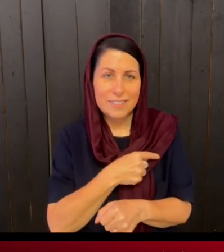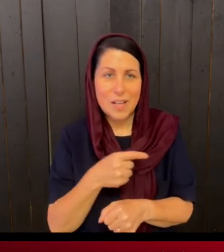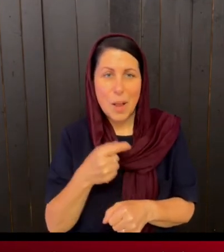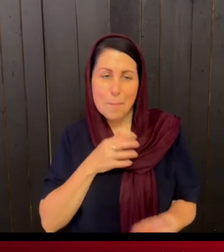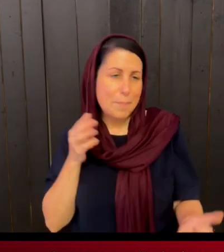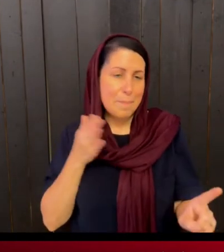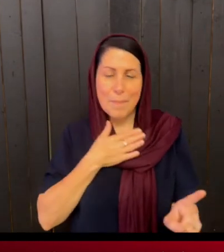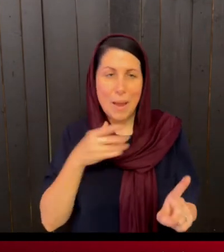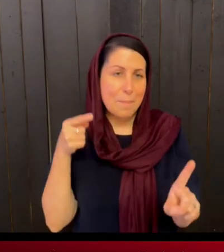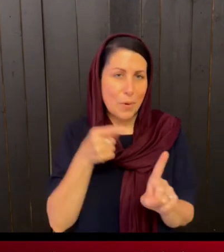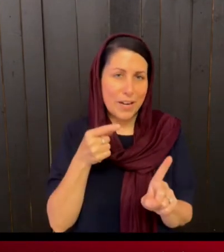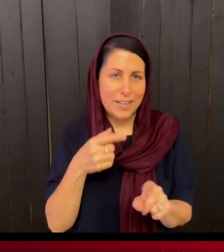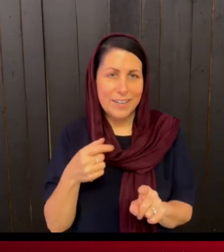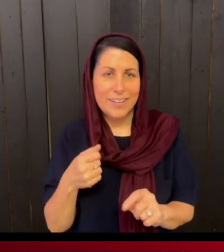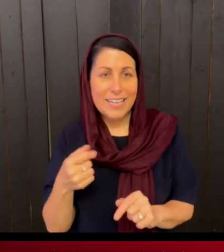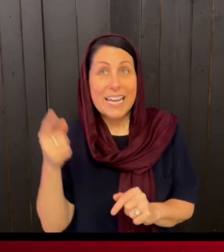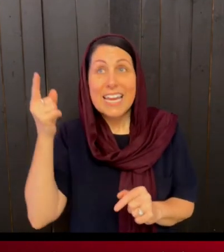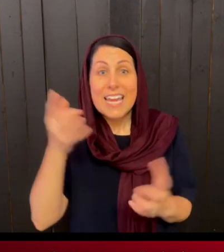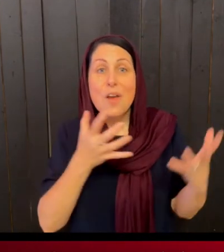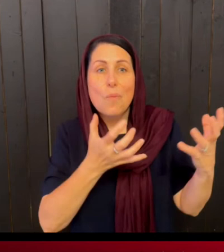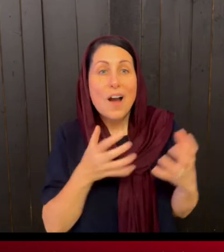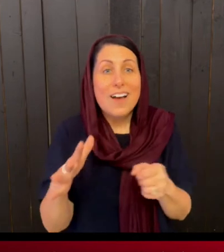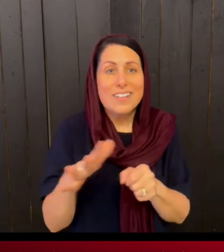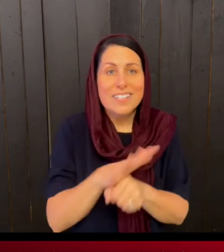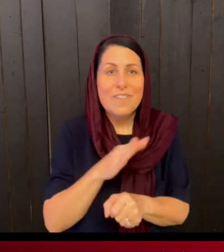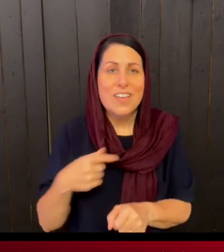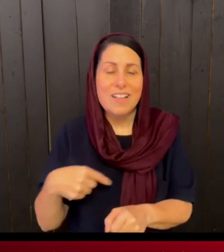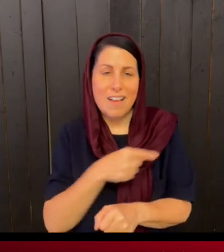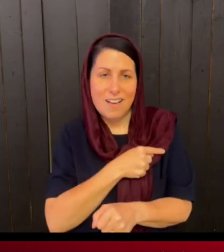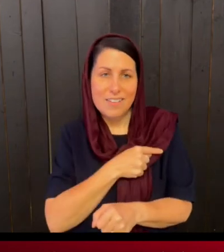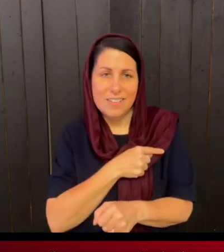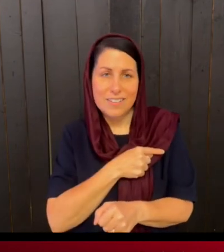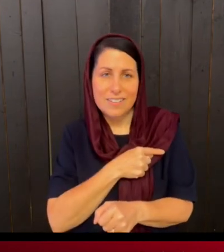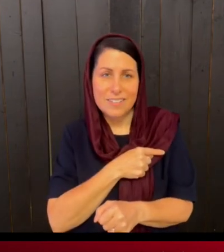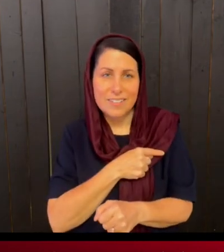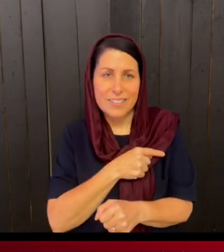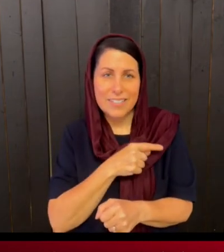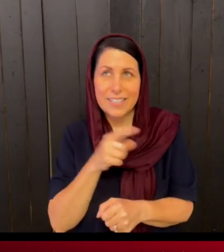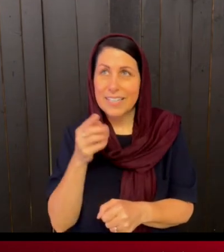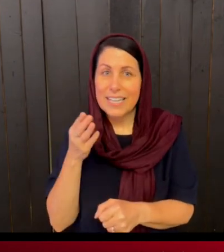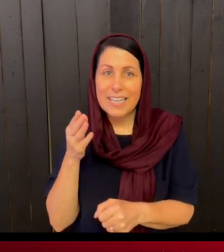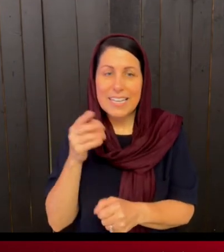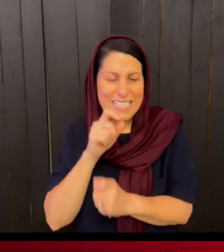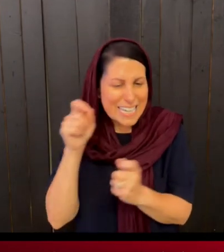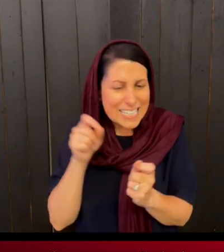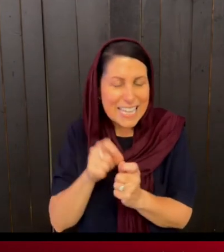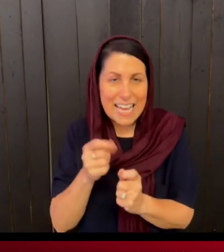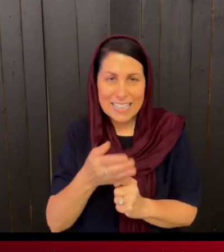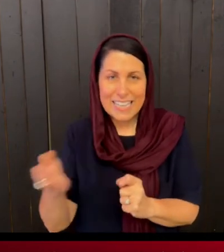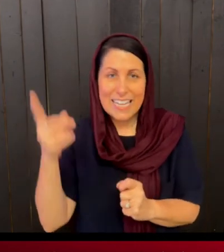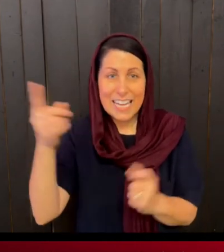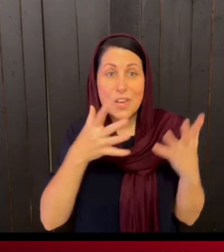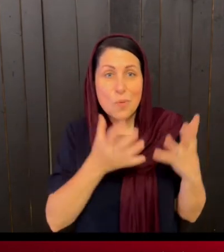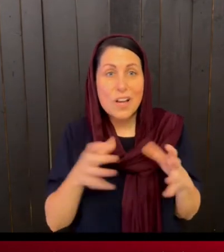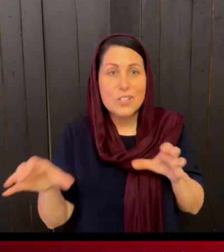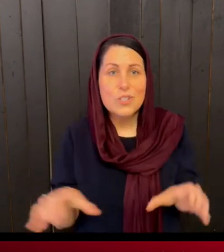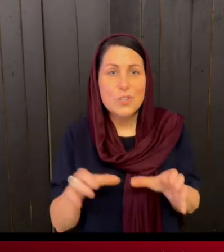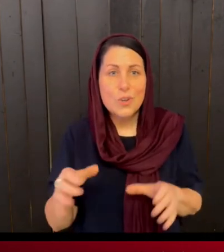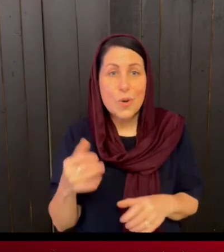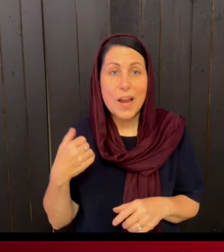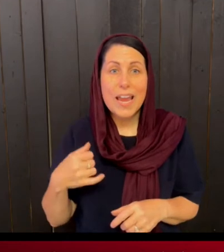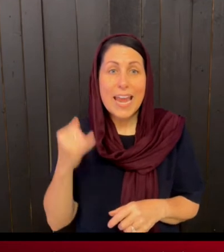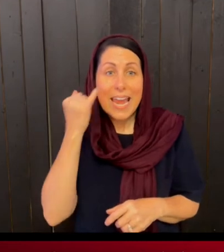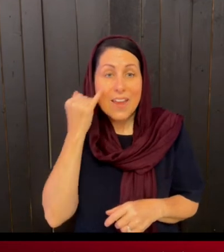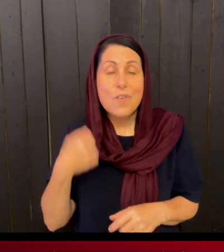a little sidetracked, is he wants to fill us. That's exactly what he wants to do if we're willing and if we want to